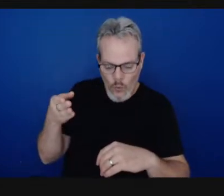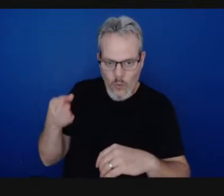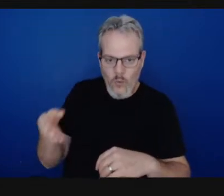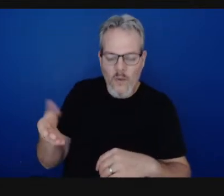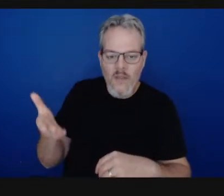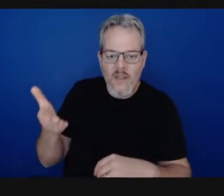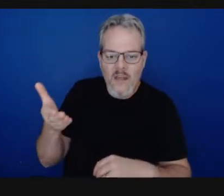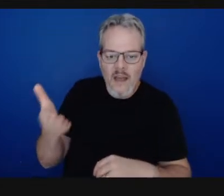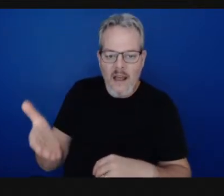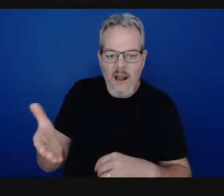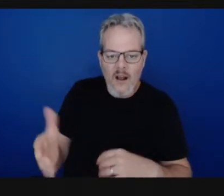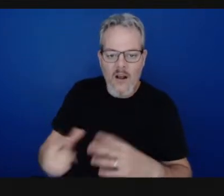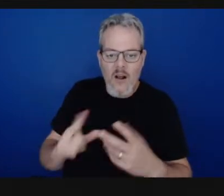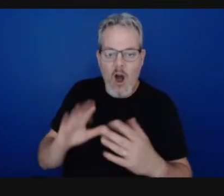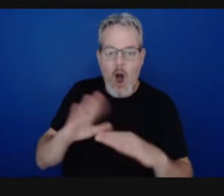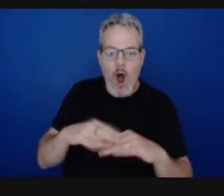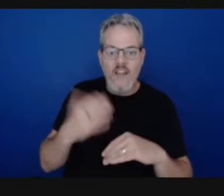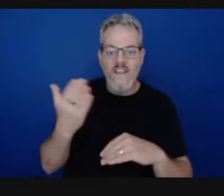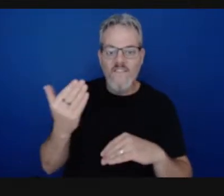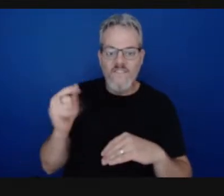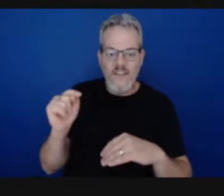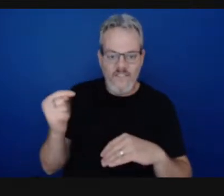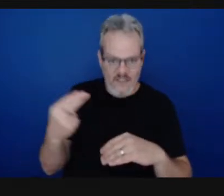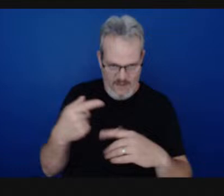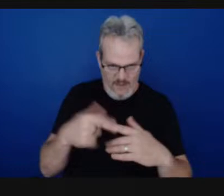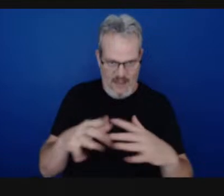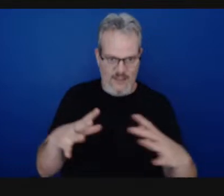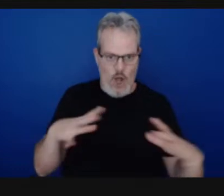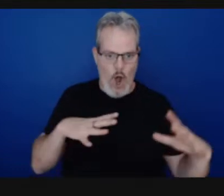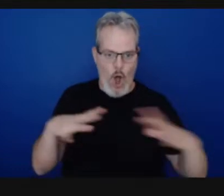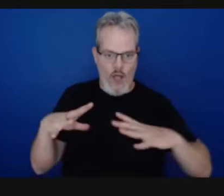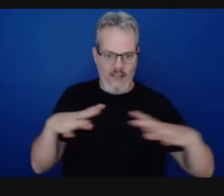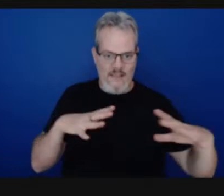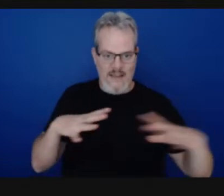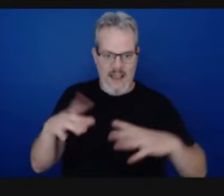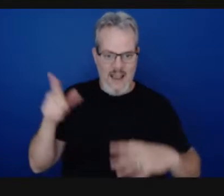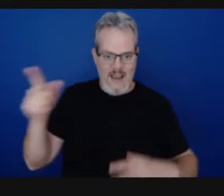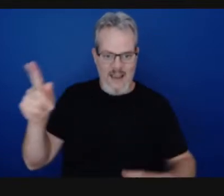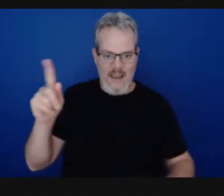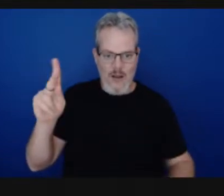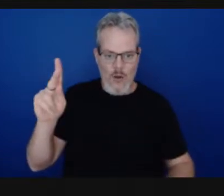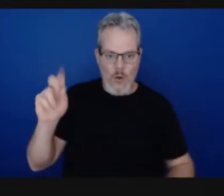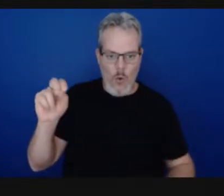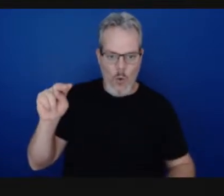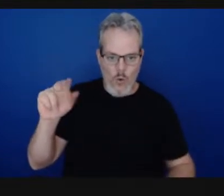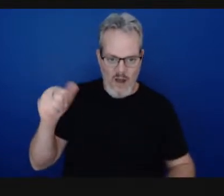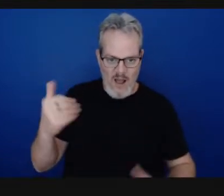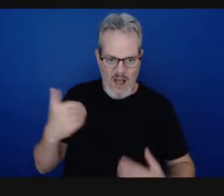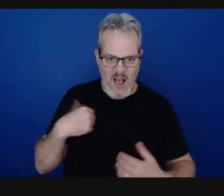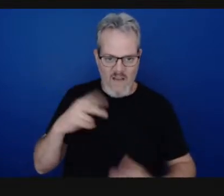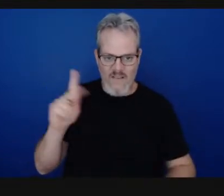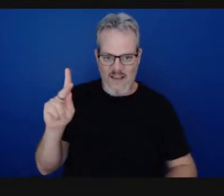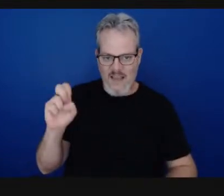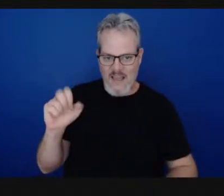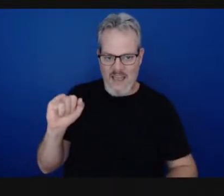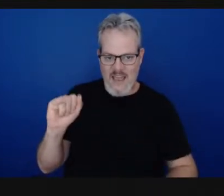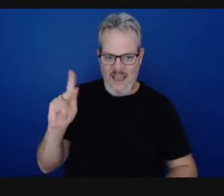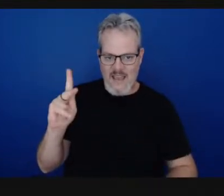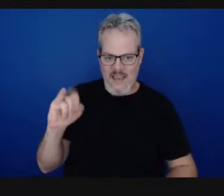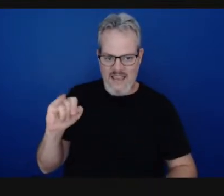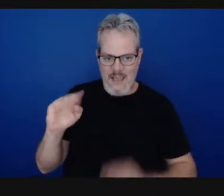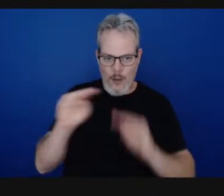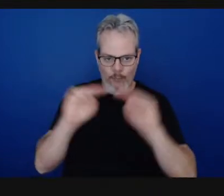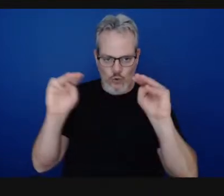another one on the 15th, which is a holiday in Kona, Hawaii Keiki Museum, will be